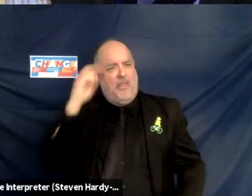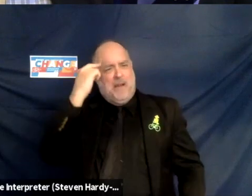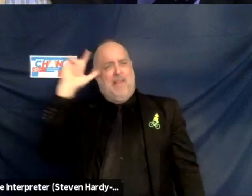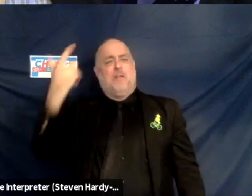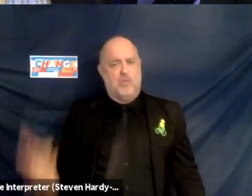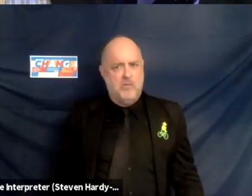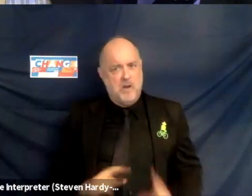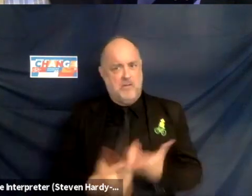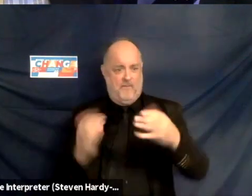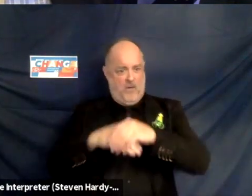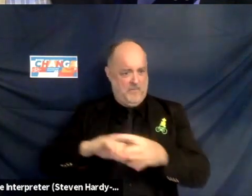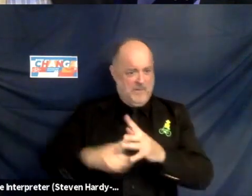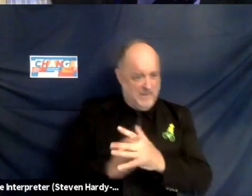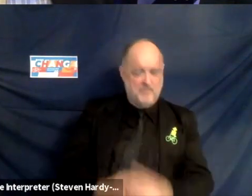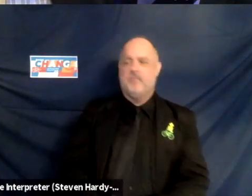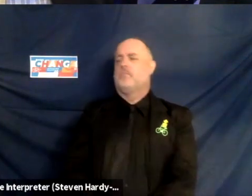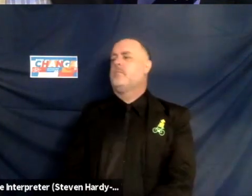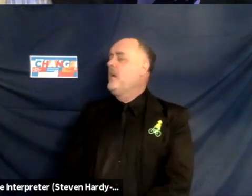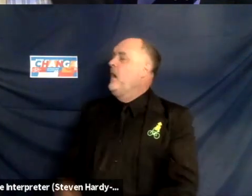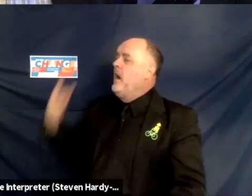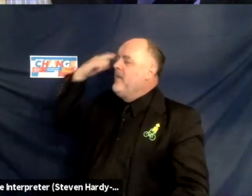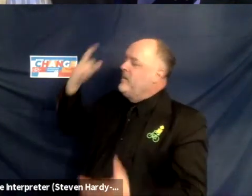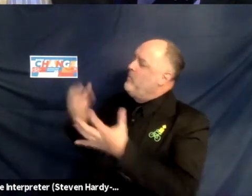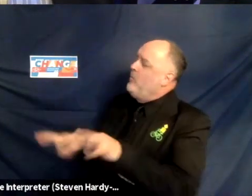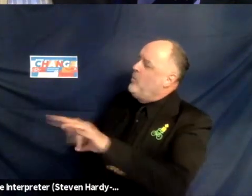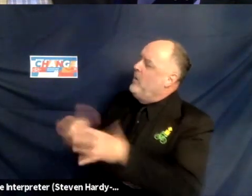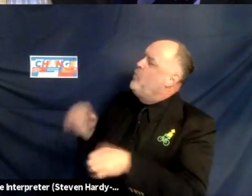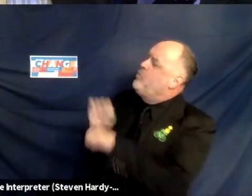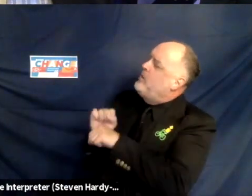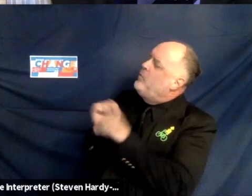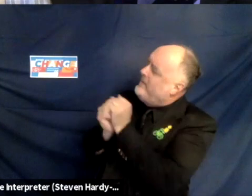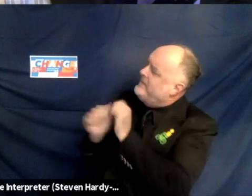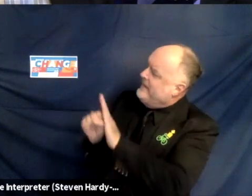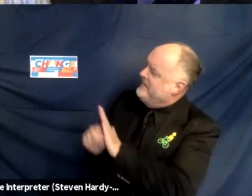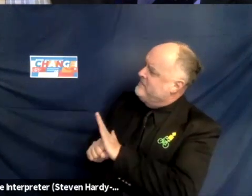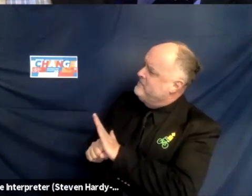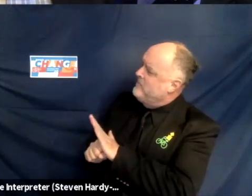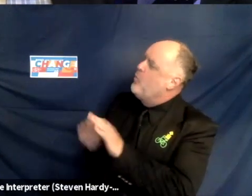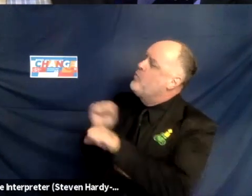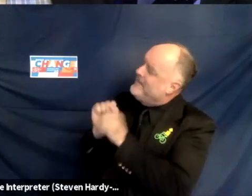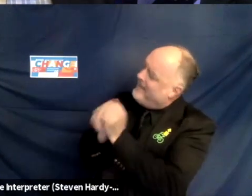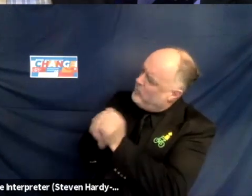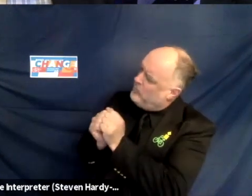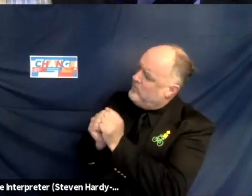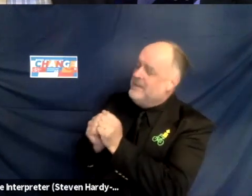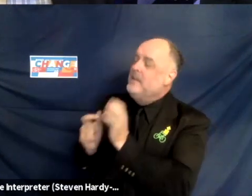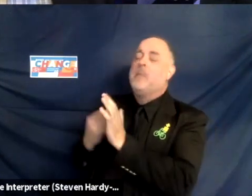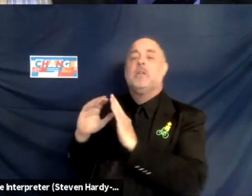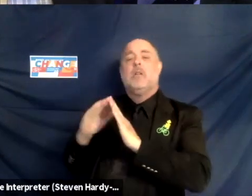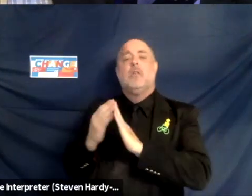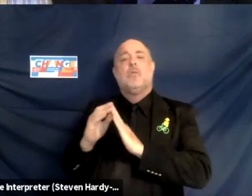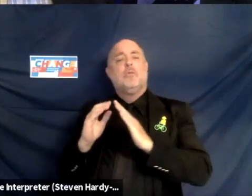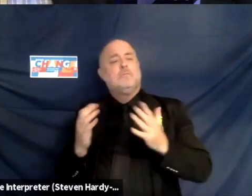Well, one thing I think is really important is to work with the states. So the truth is sometimes a local community and